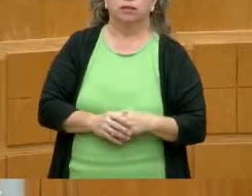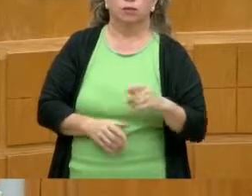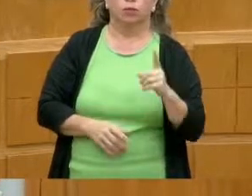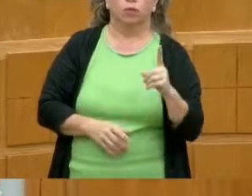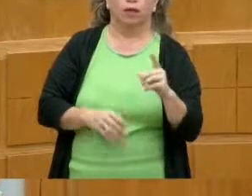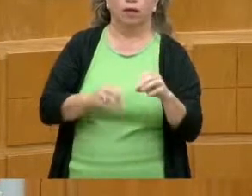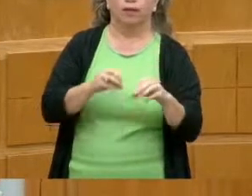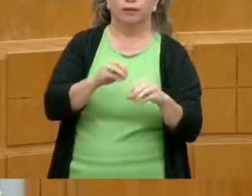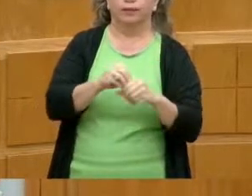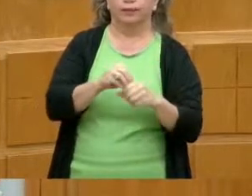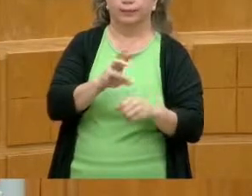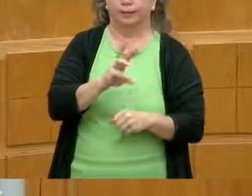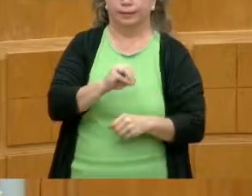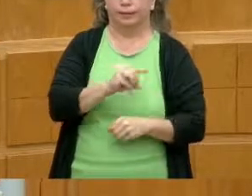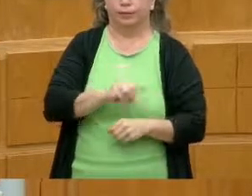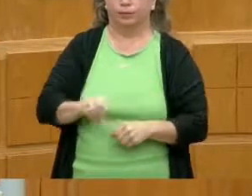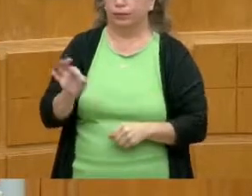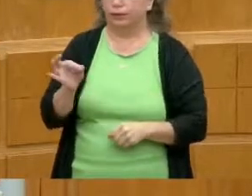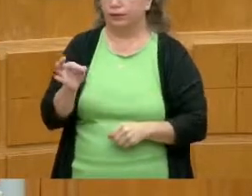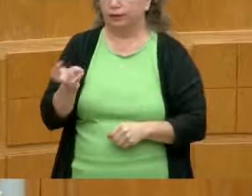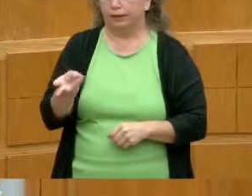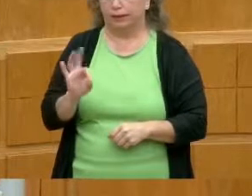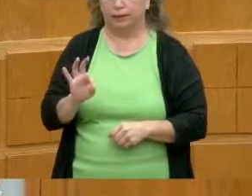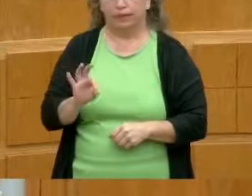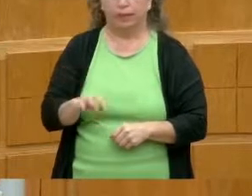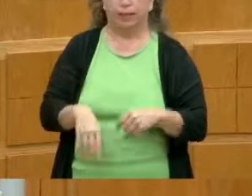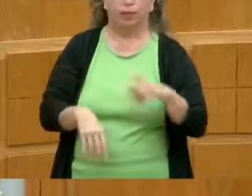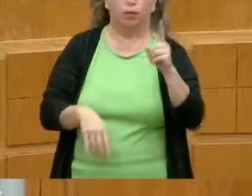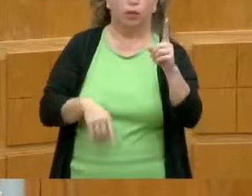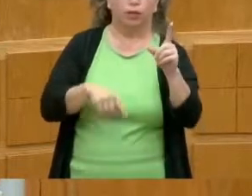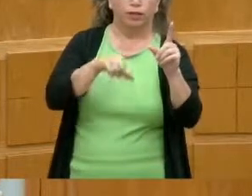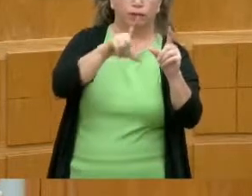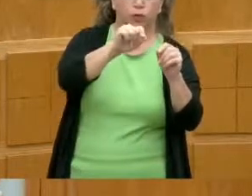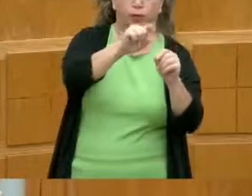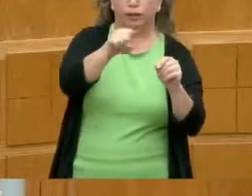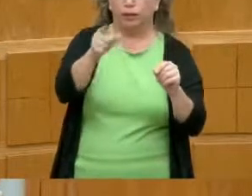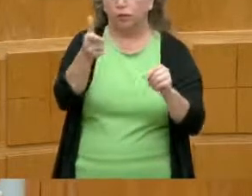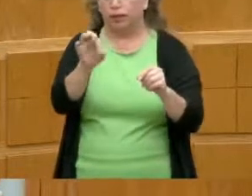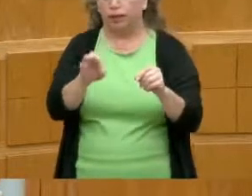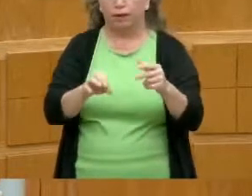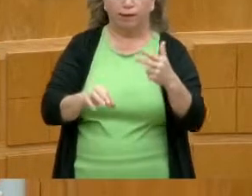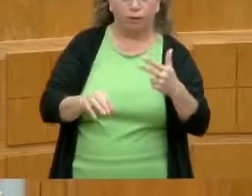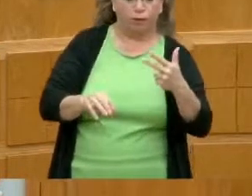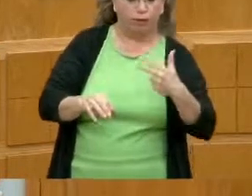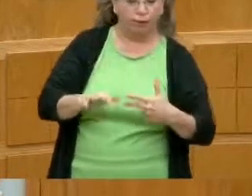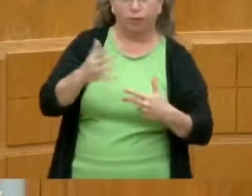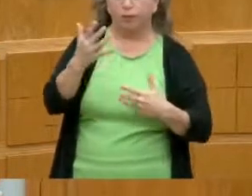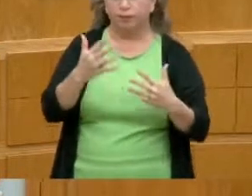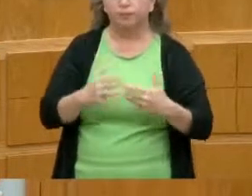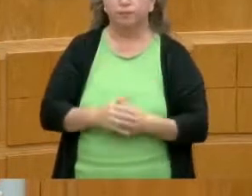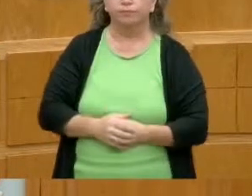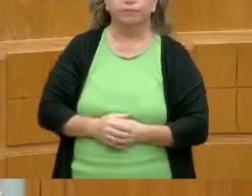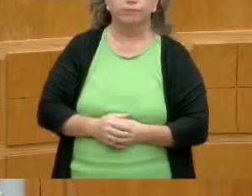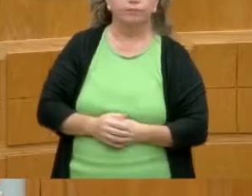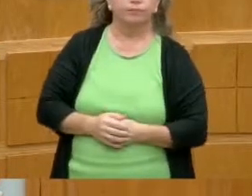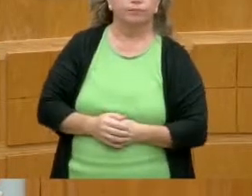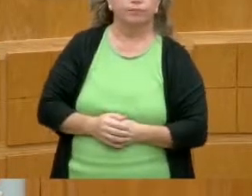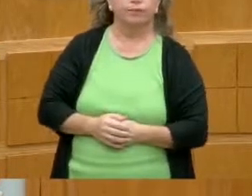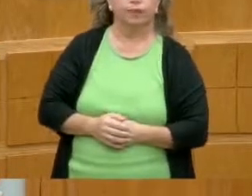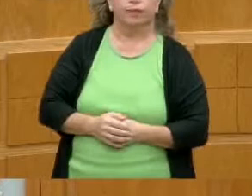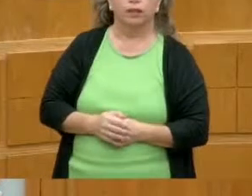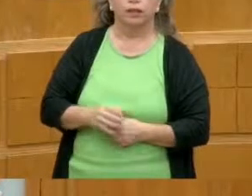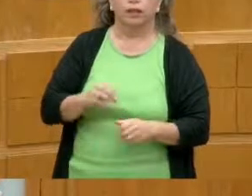to 69, and 1 in the 20 to 29. So it's still looking in those six or so